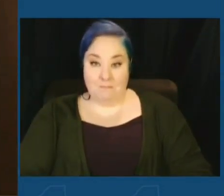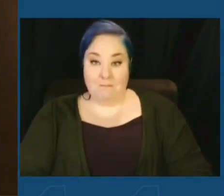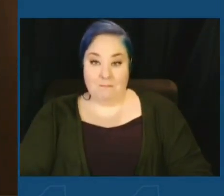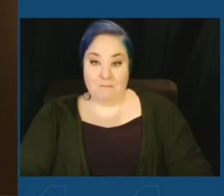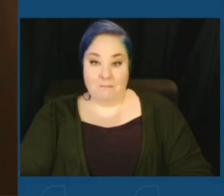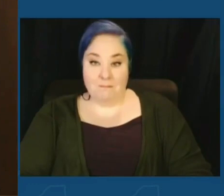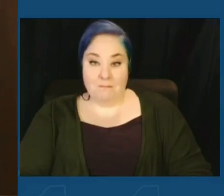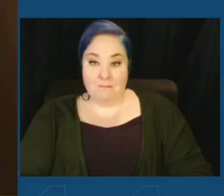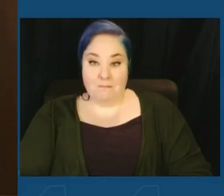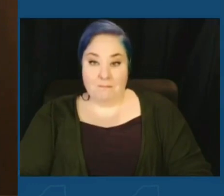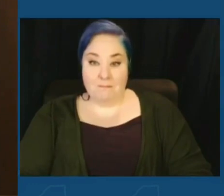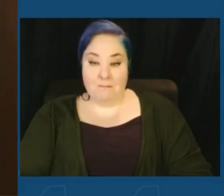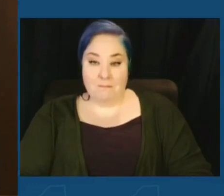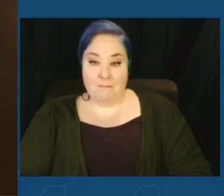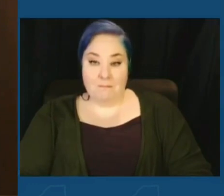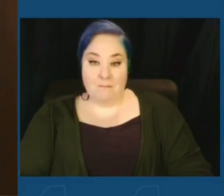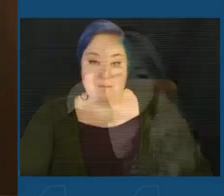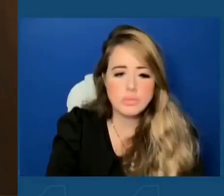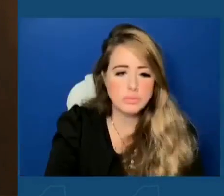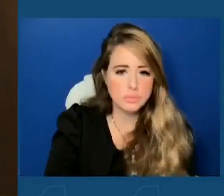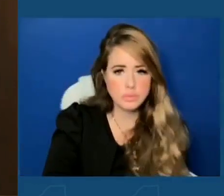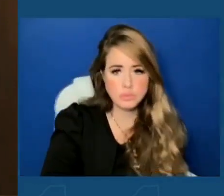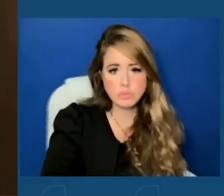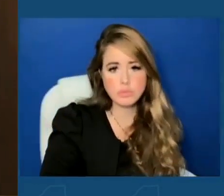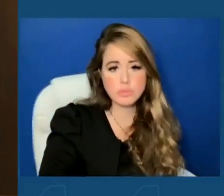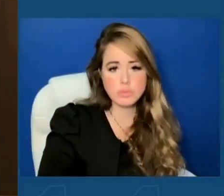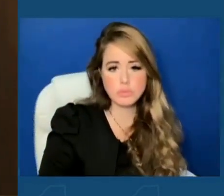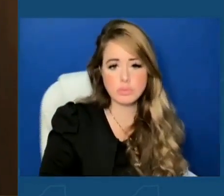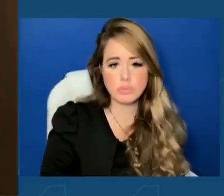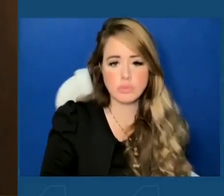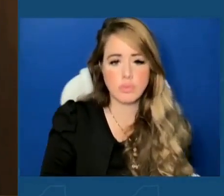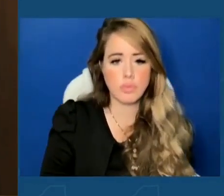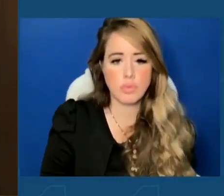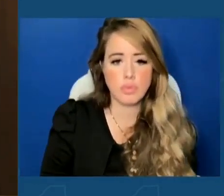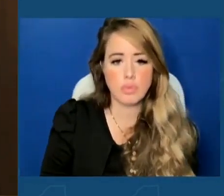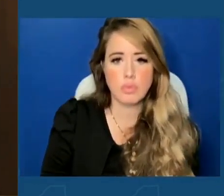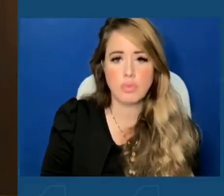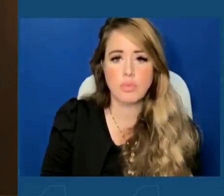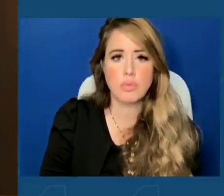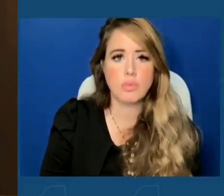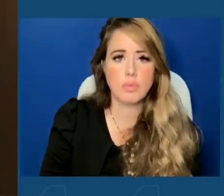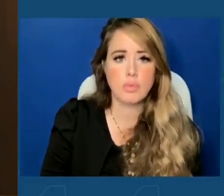Thank you. Our next question is coming from Jonathan Epstein from the Buffalo News. Did you want to add to anything?